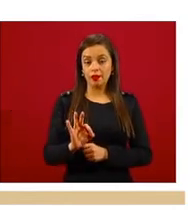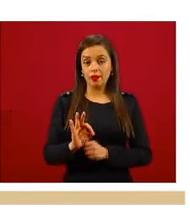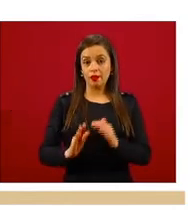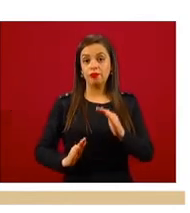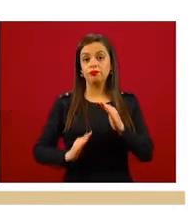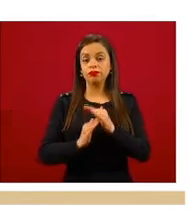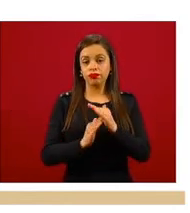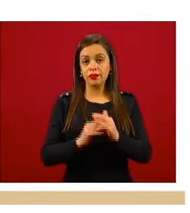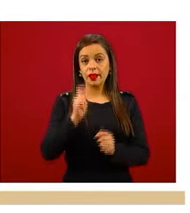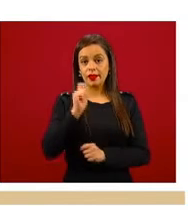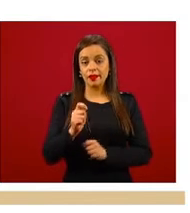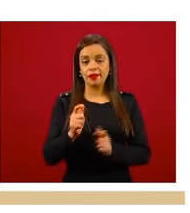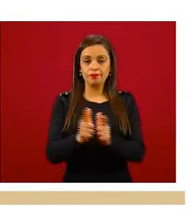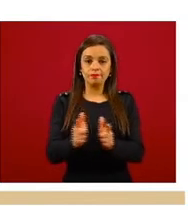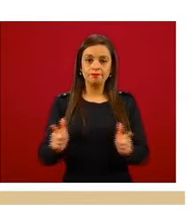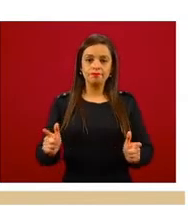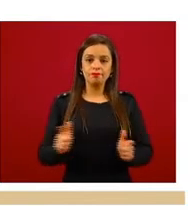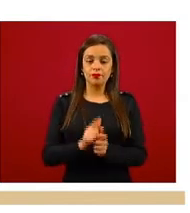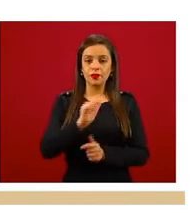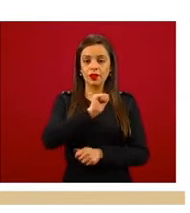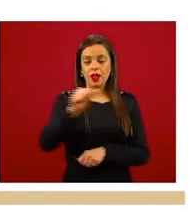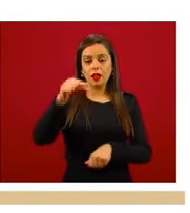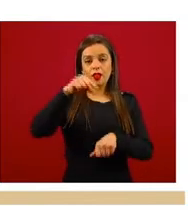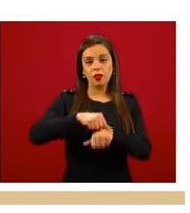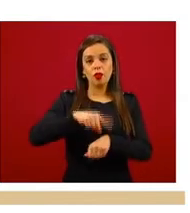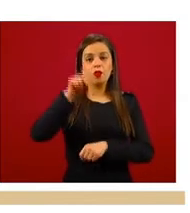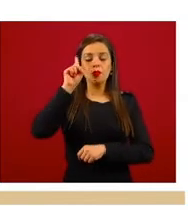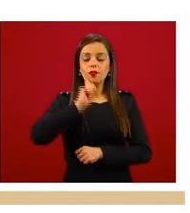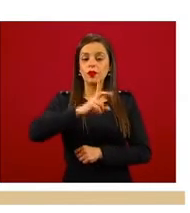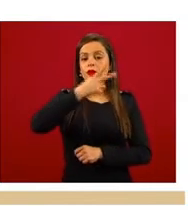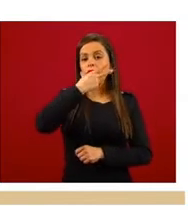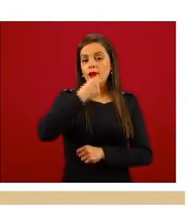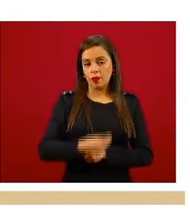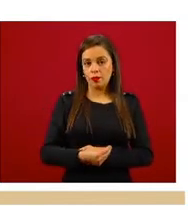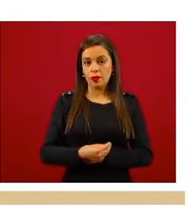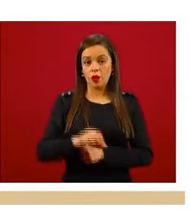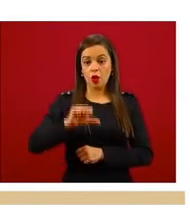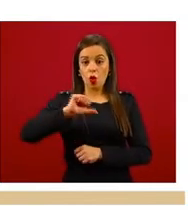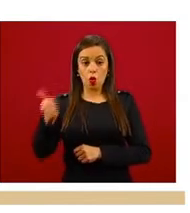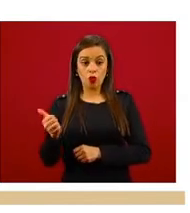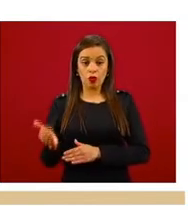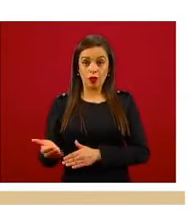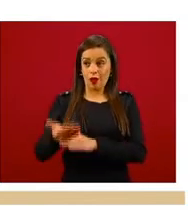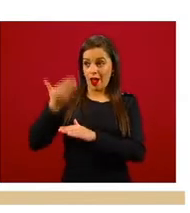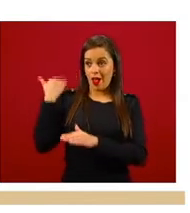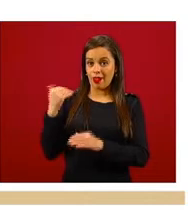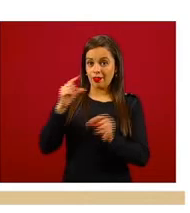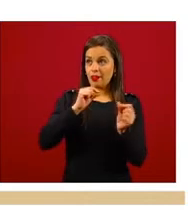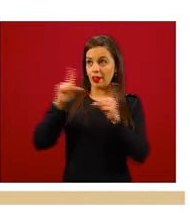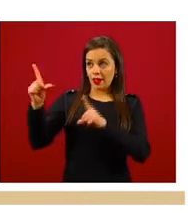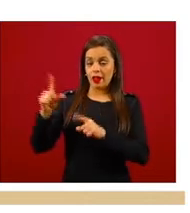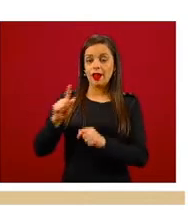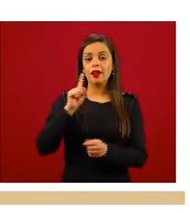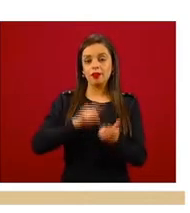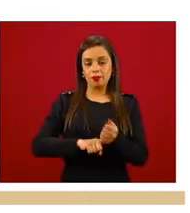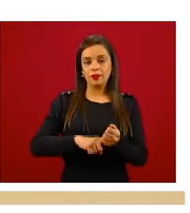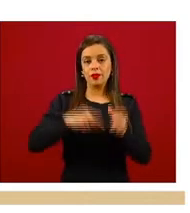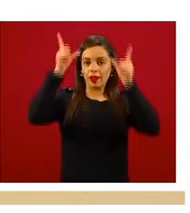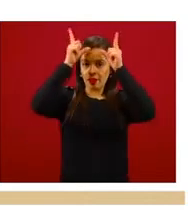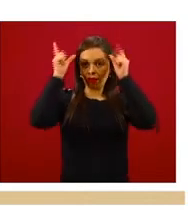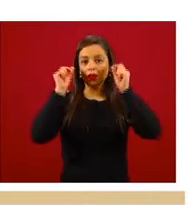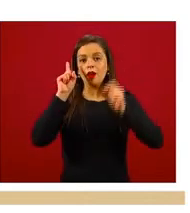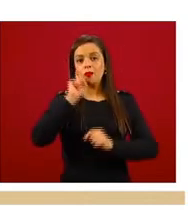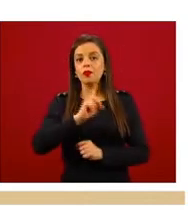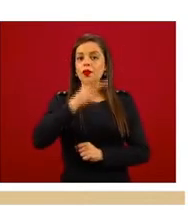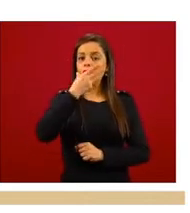see 82% of the doctors, particularly in that particular assignment. Different from my prior slide,